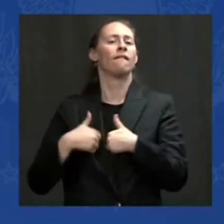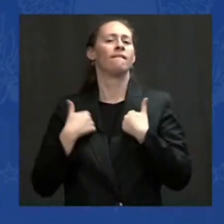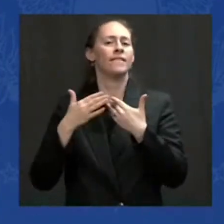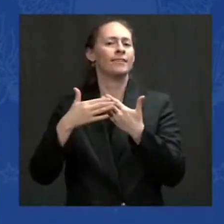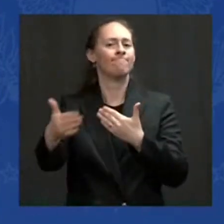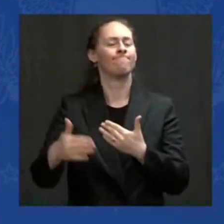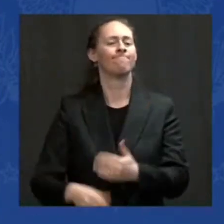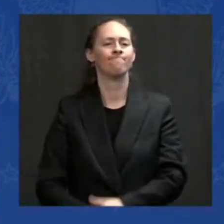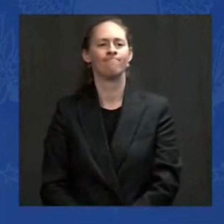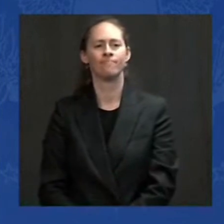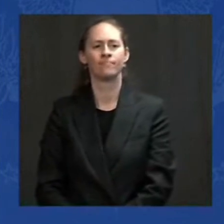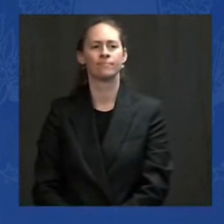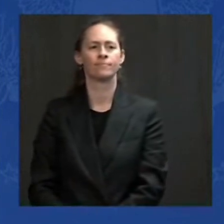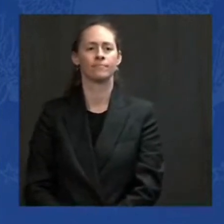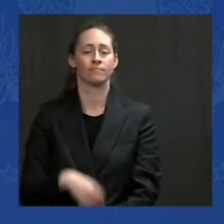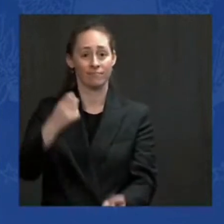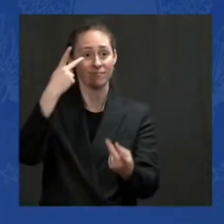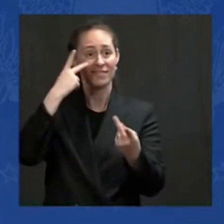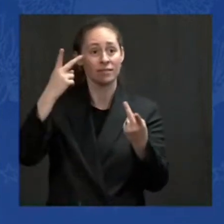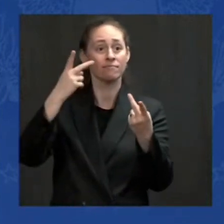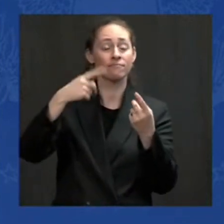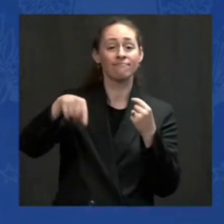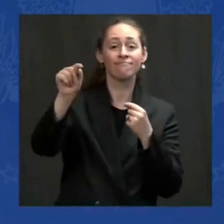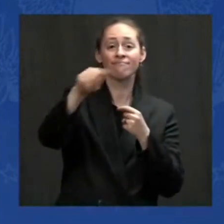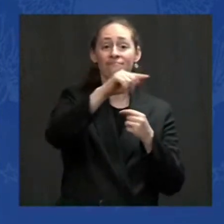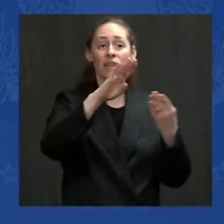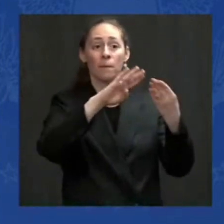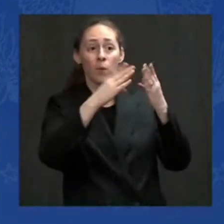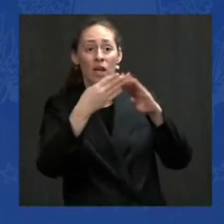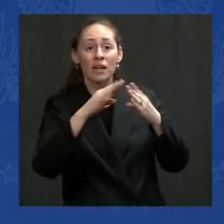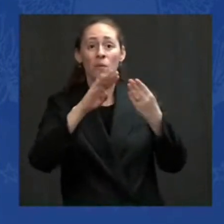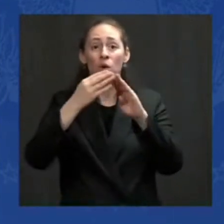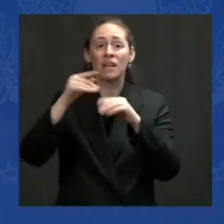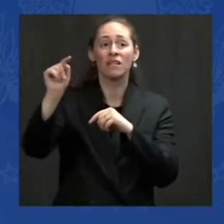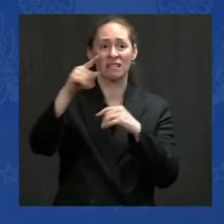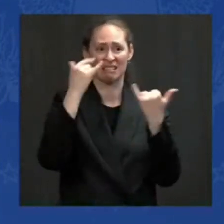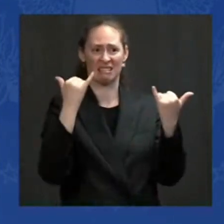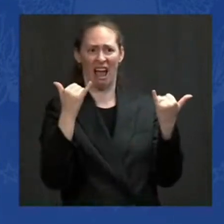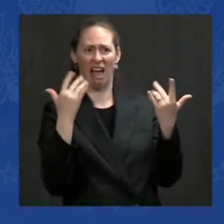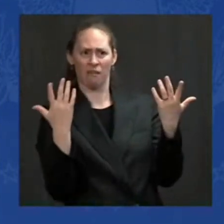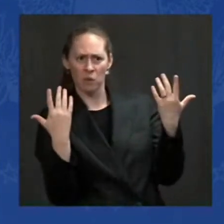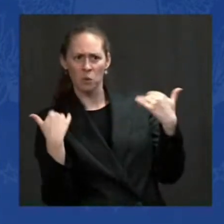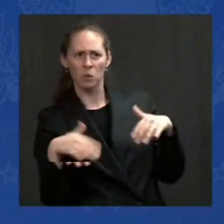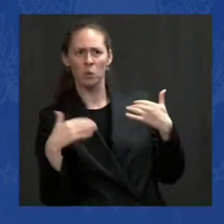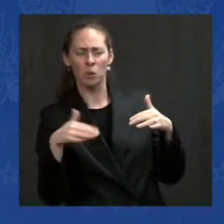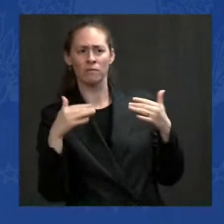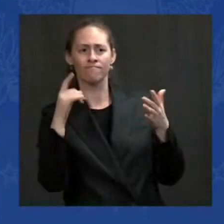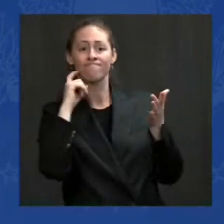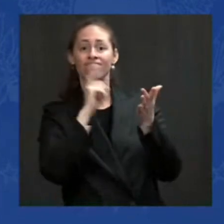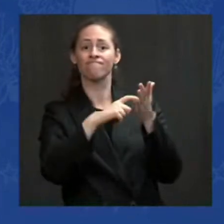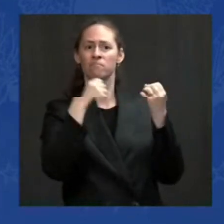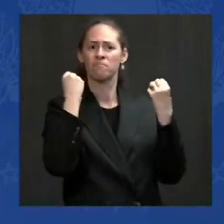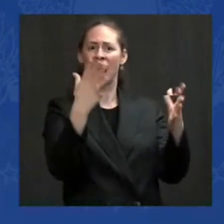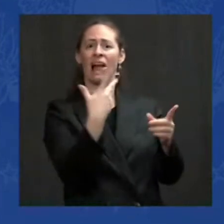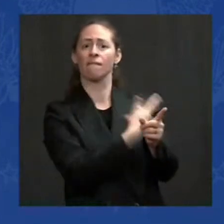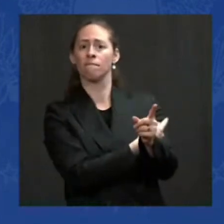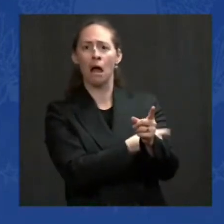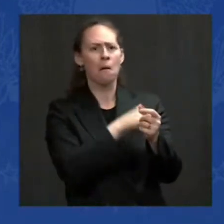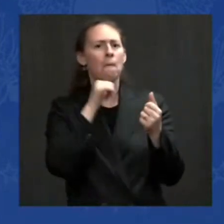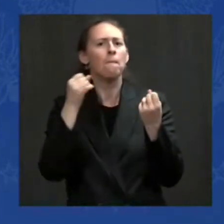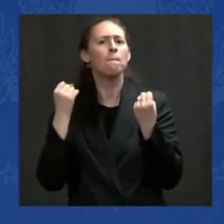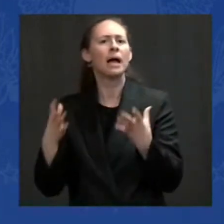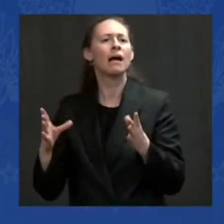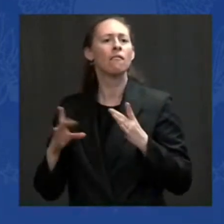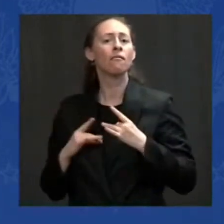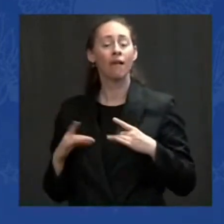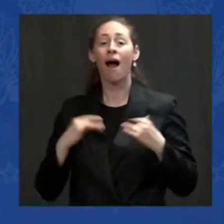seeing that communities and counties that have high vaccine coverage and low case rates are getting back to normal. Turning the corner on